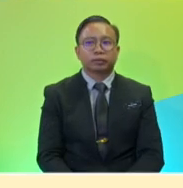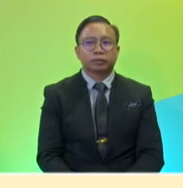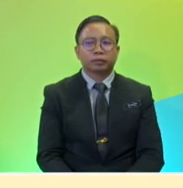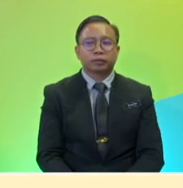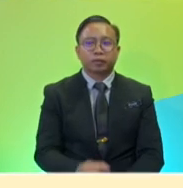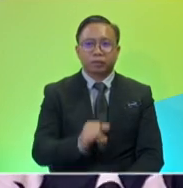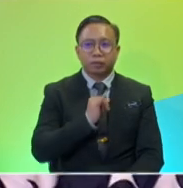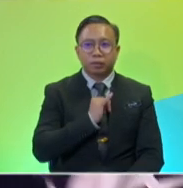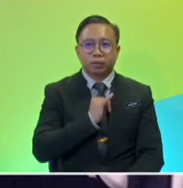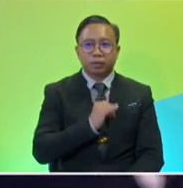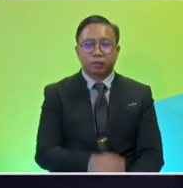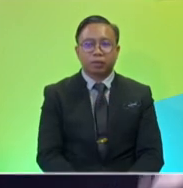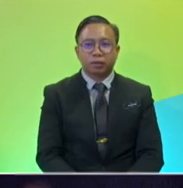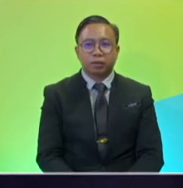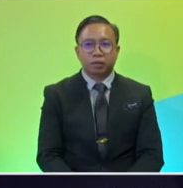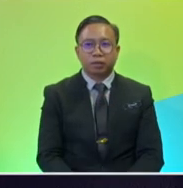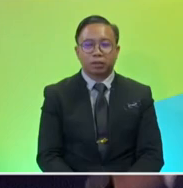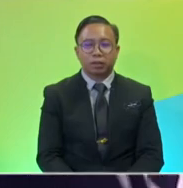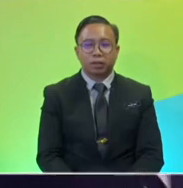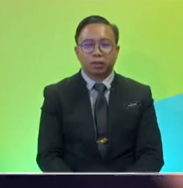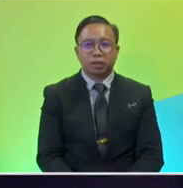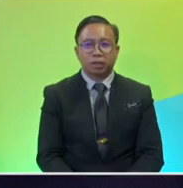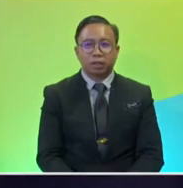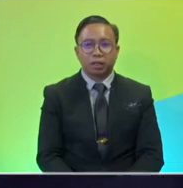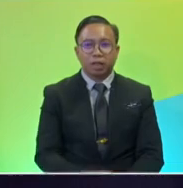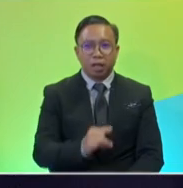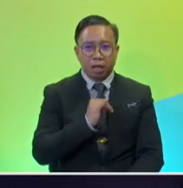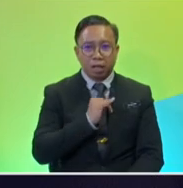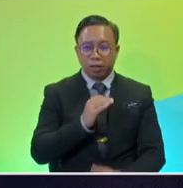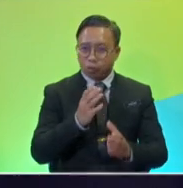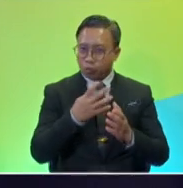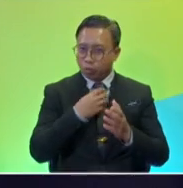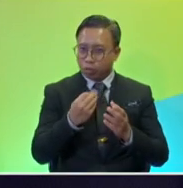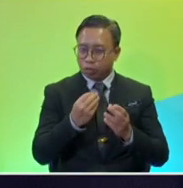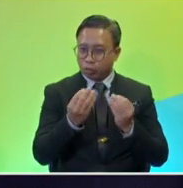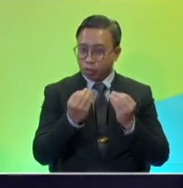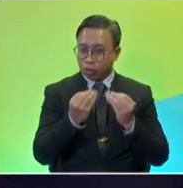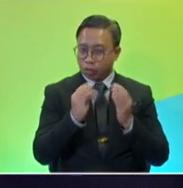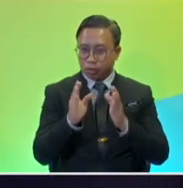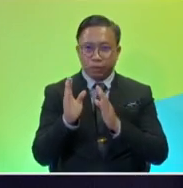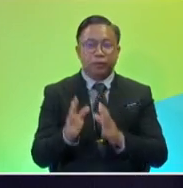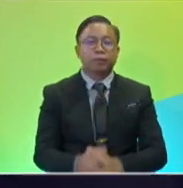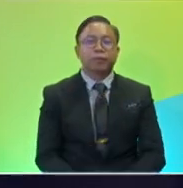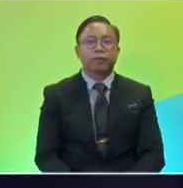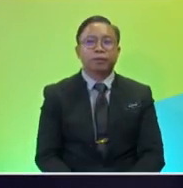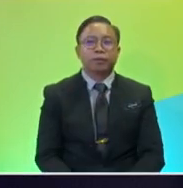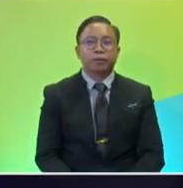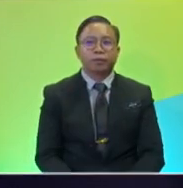I want to like. Okay, would you like to rearrange it? Yes, teacher. Yeah, you can try